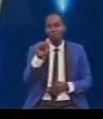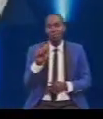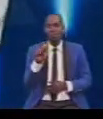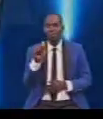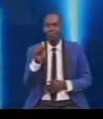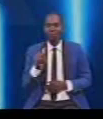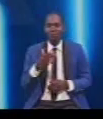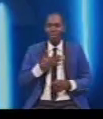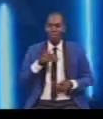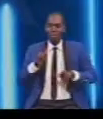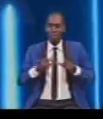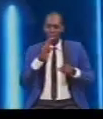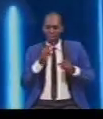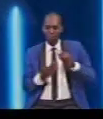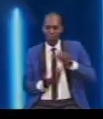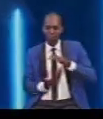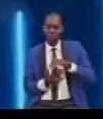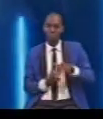are burning